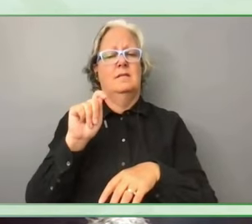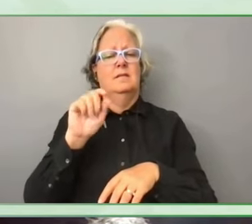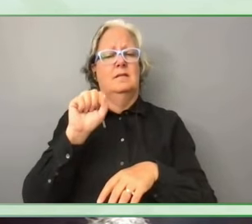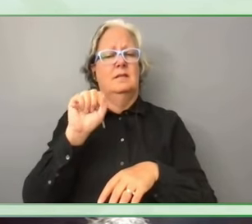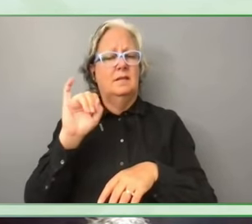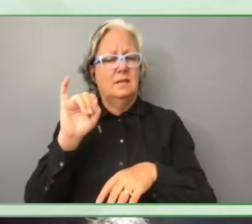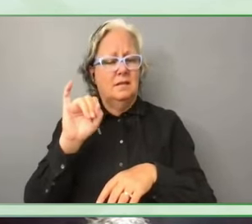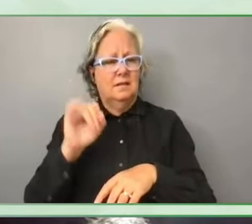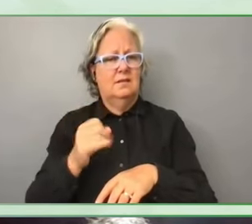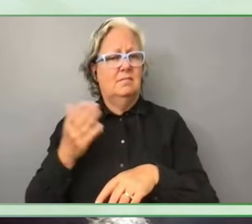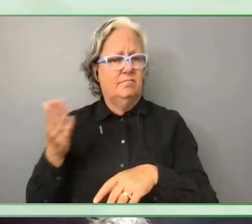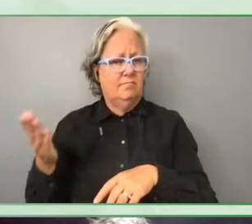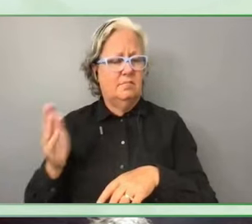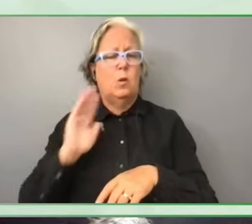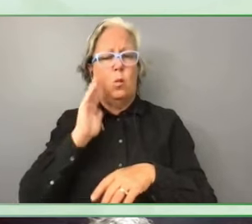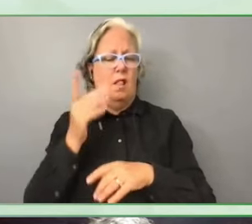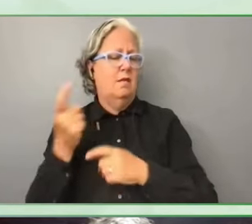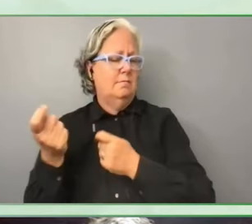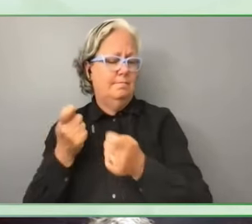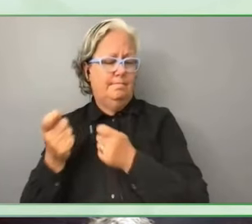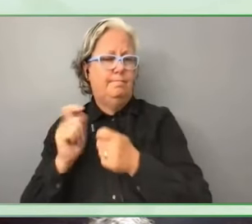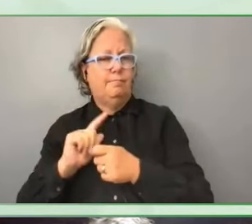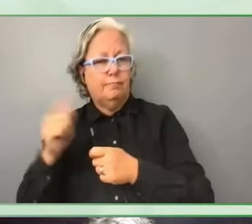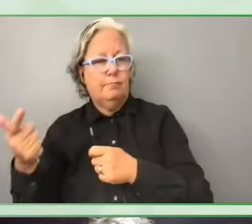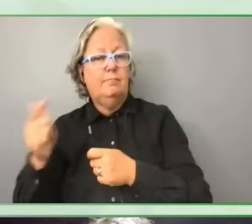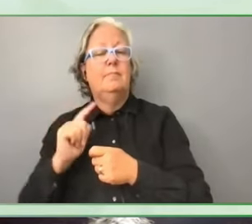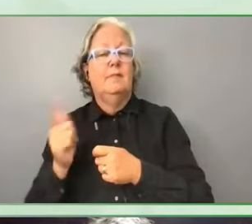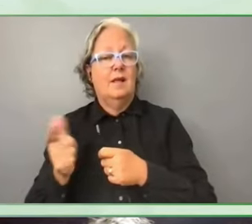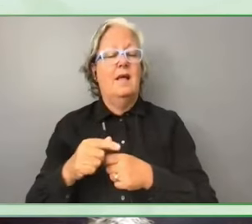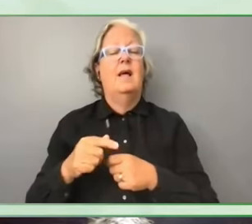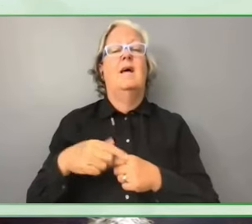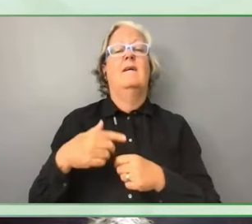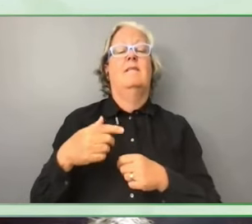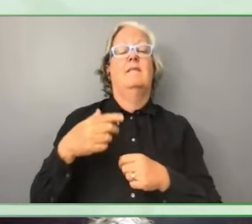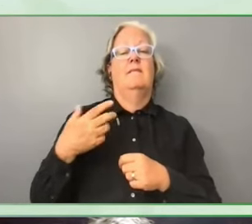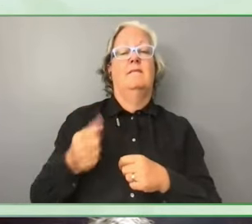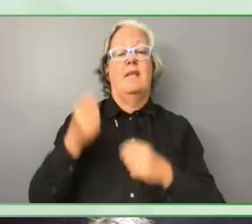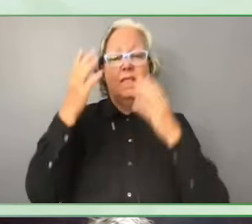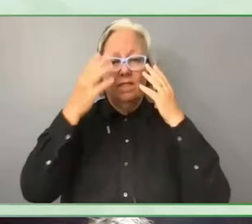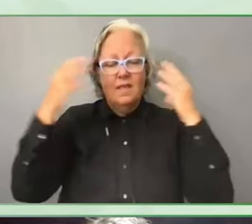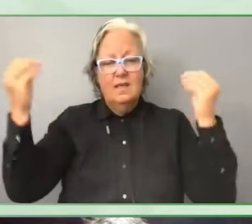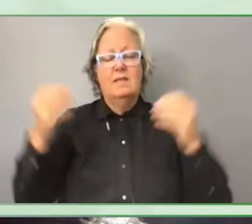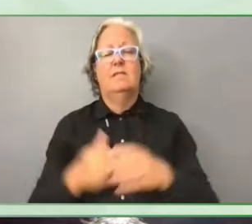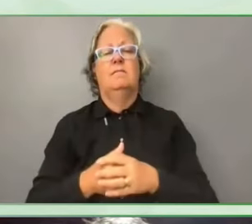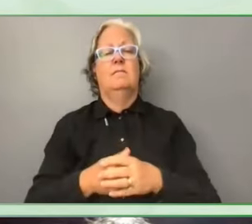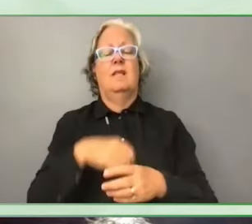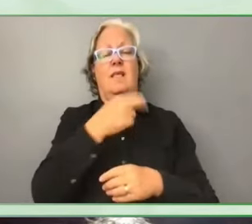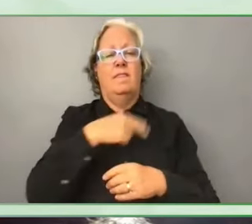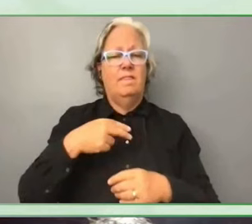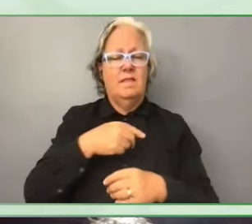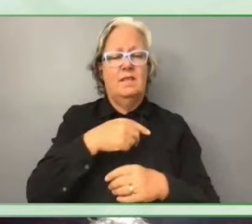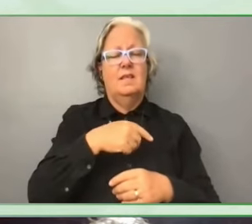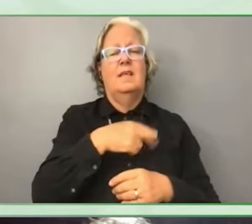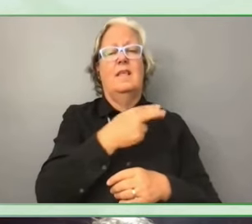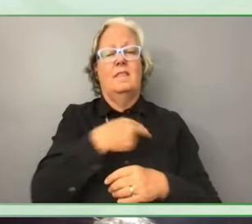hear from the Netherlands, Indonesia, Cameroon, which will be